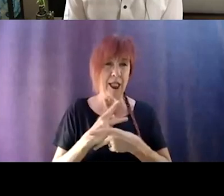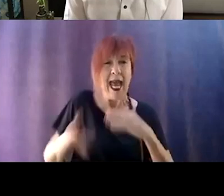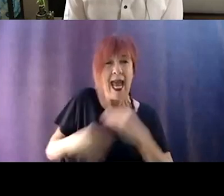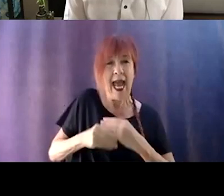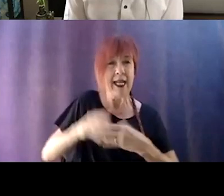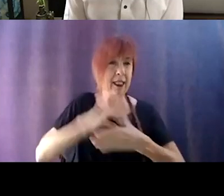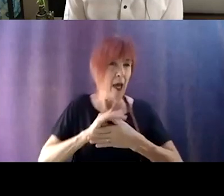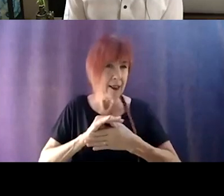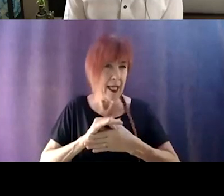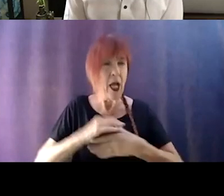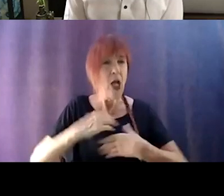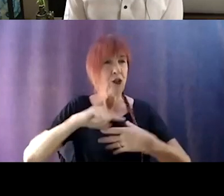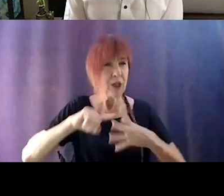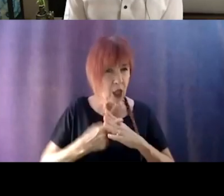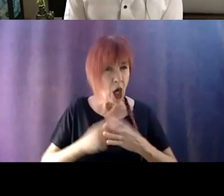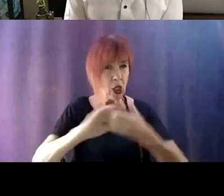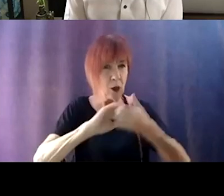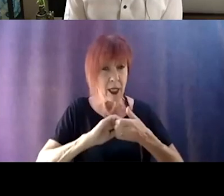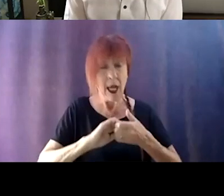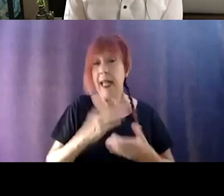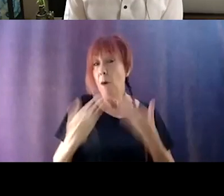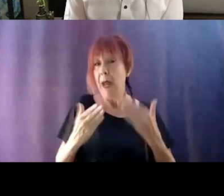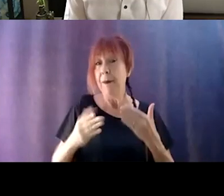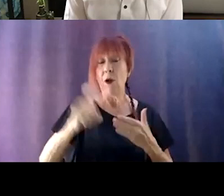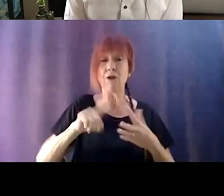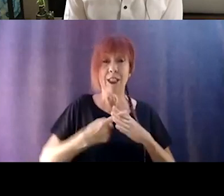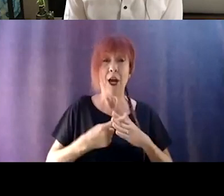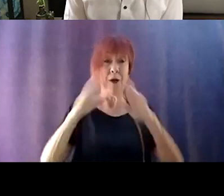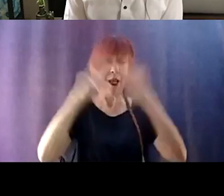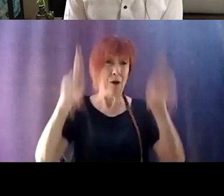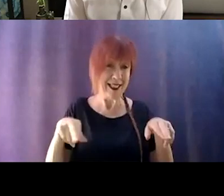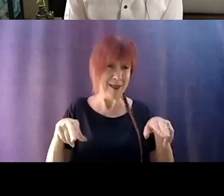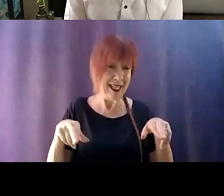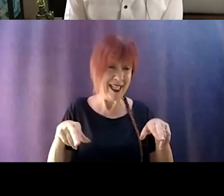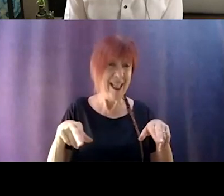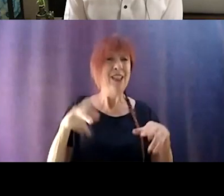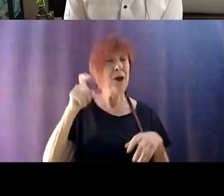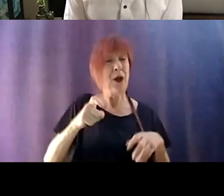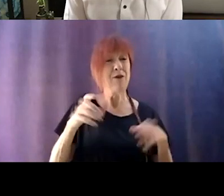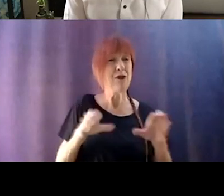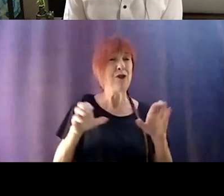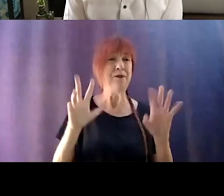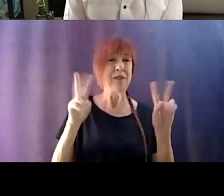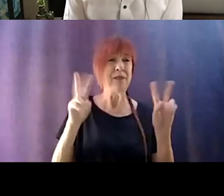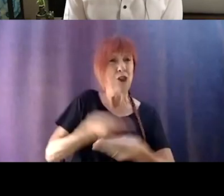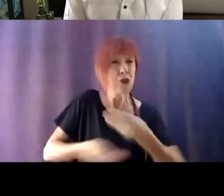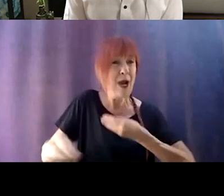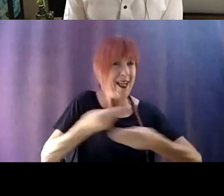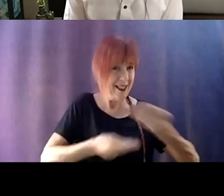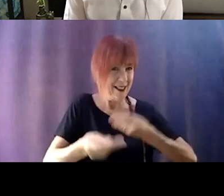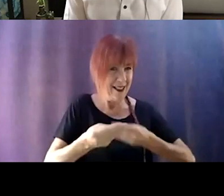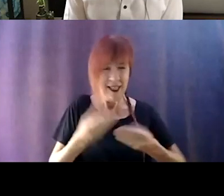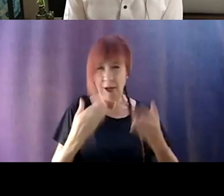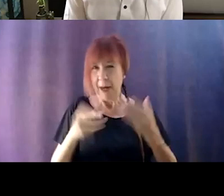collaborations. When you first start, you might have to build a resume, which means that you may have to do some things for trade. If any of you have seen my level